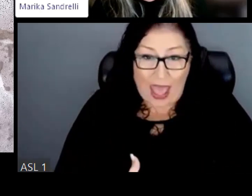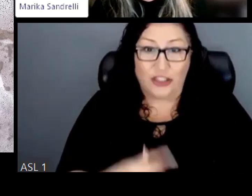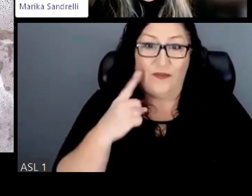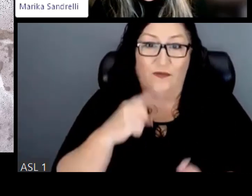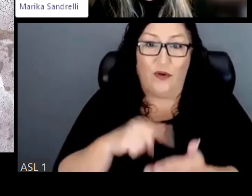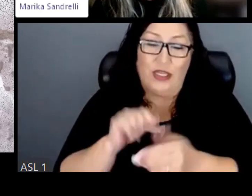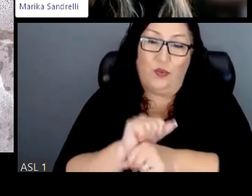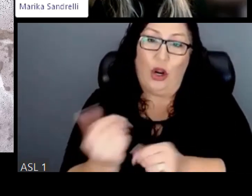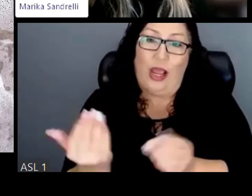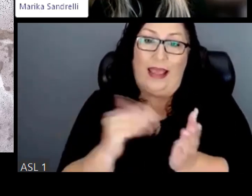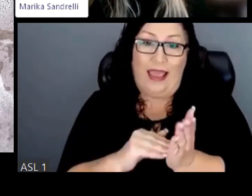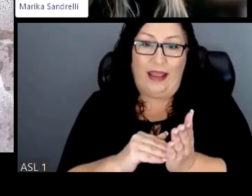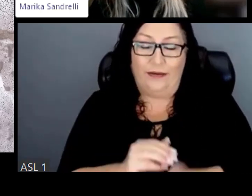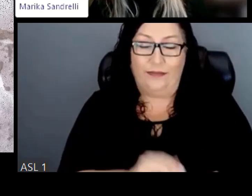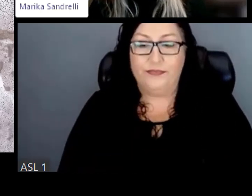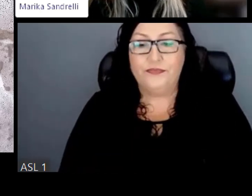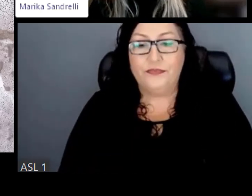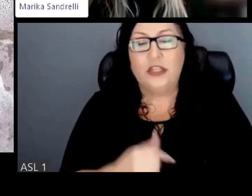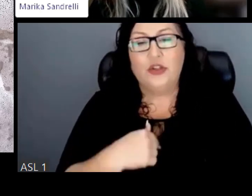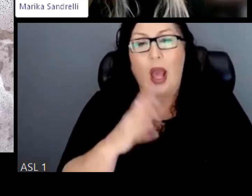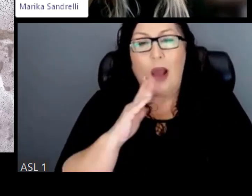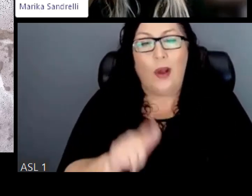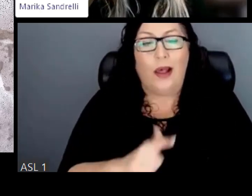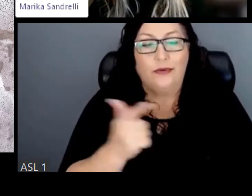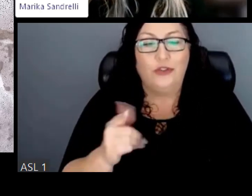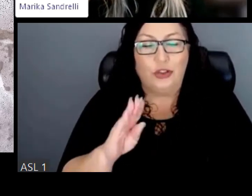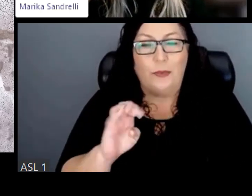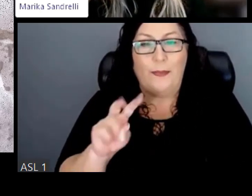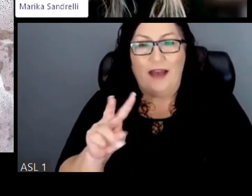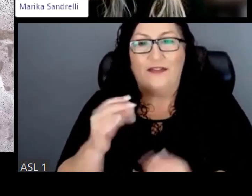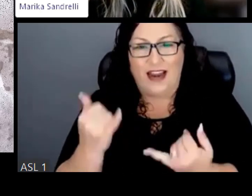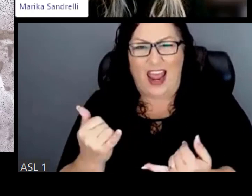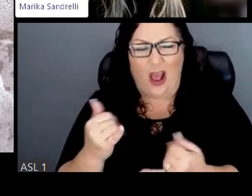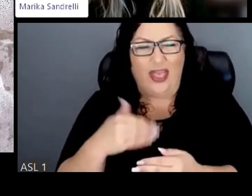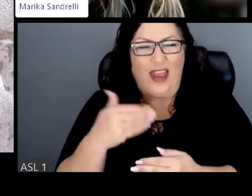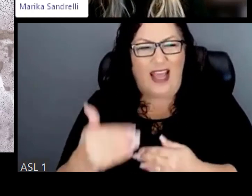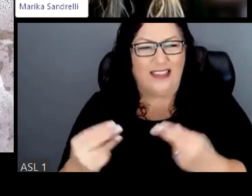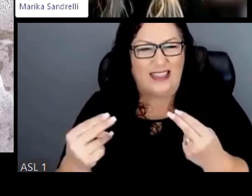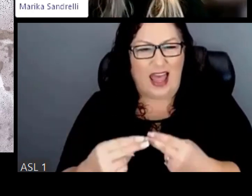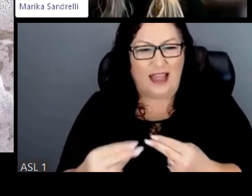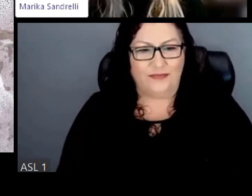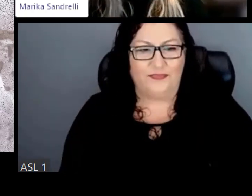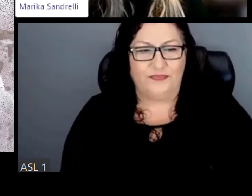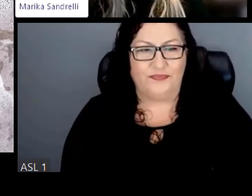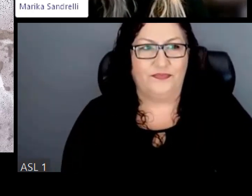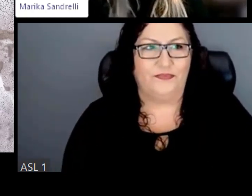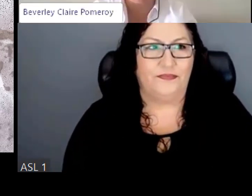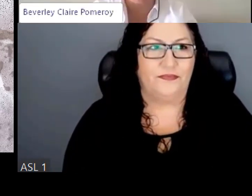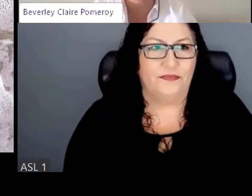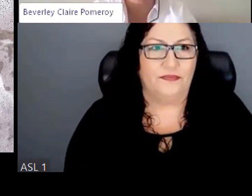passion for this work again." So I'm going to turn it over to Bev now, and the next slide.